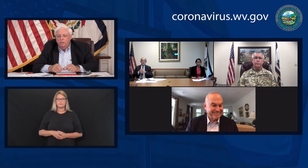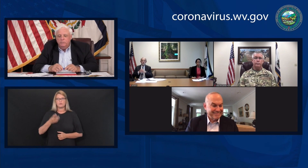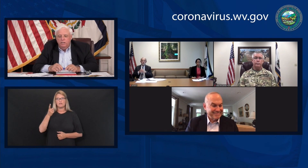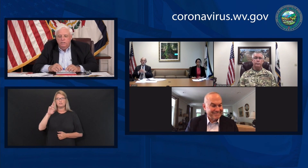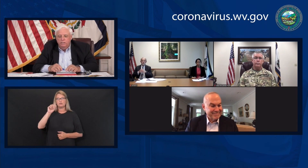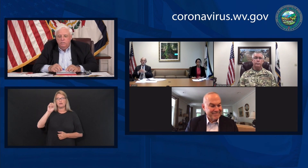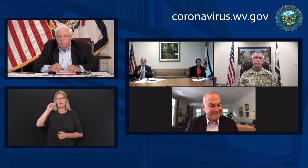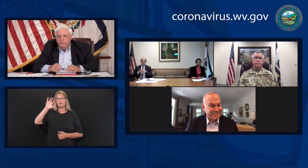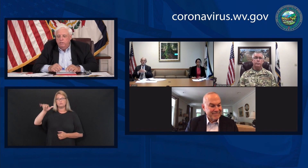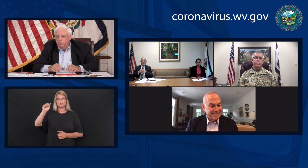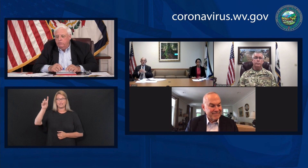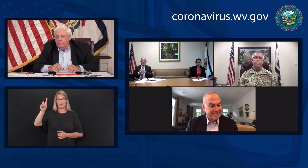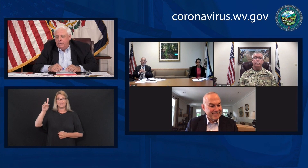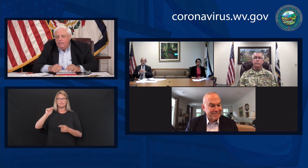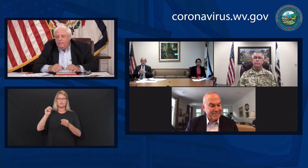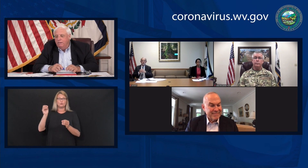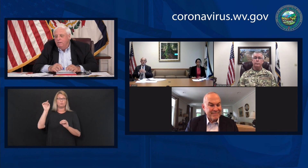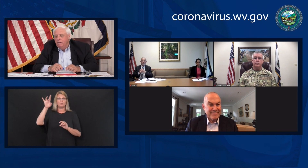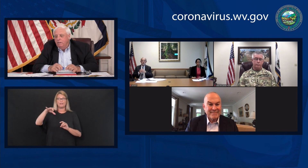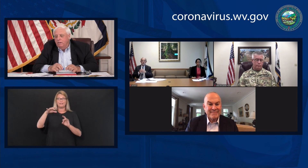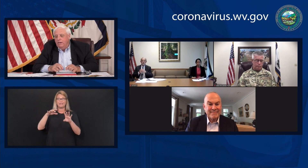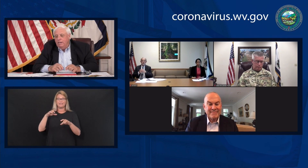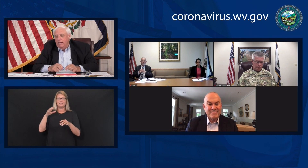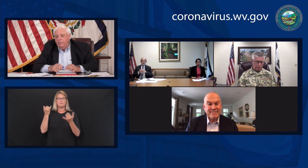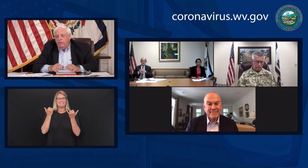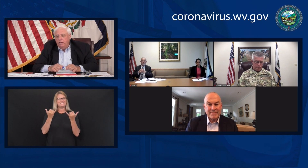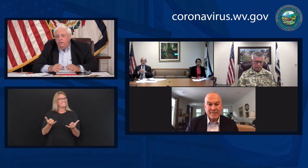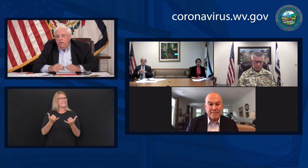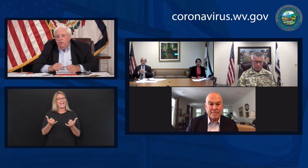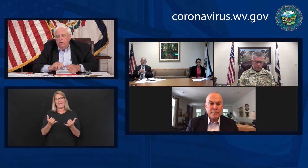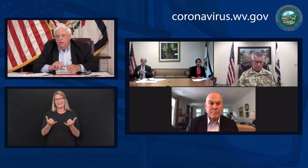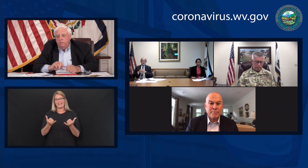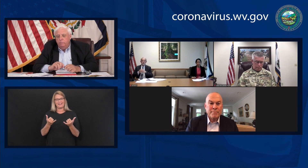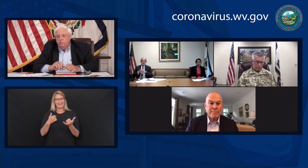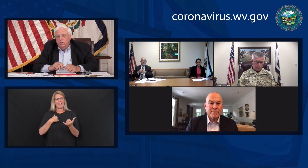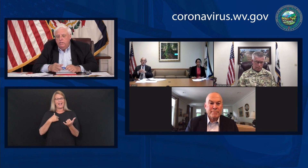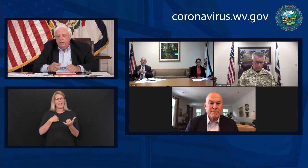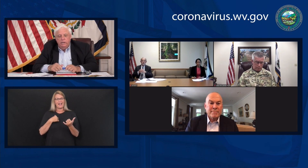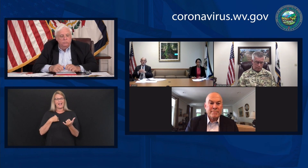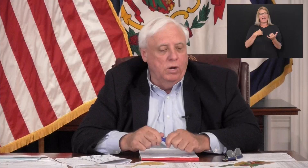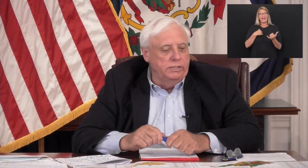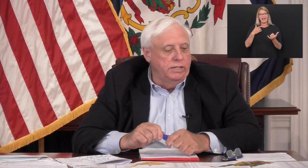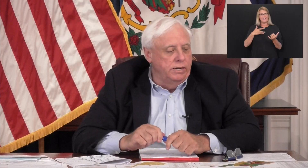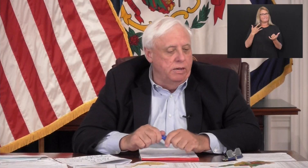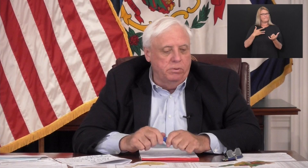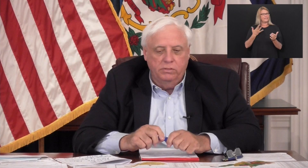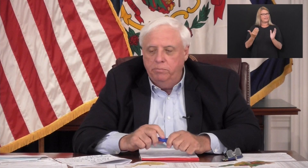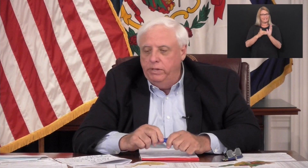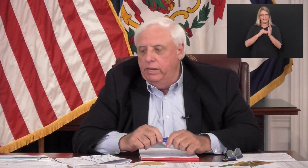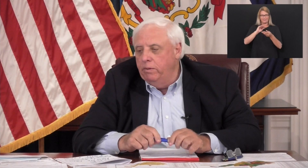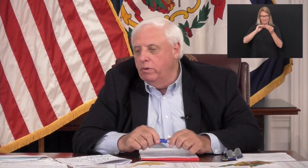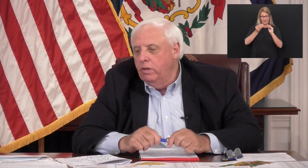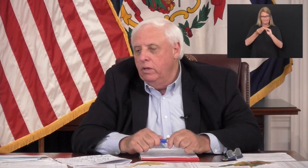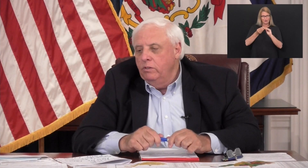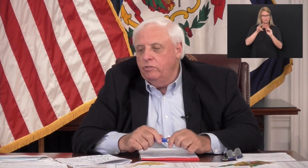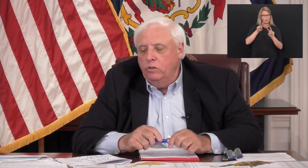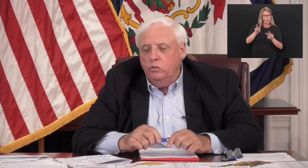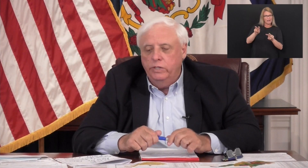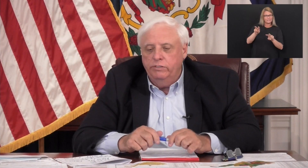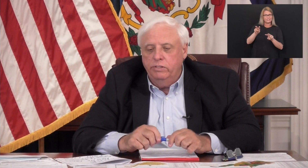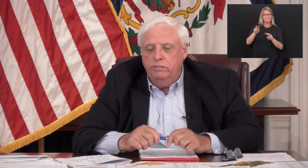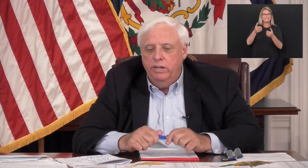vaccine. It's been since Monday since we lost somebody. Every day means something because every day we're